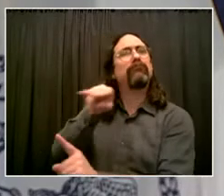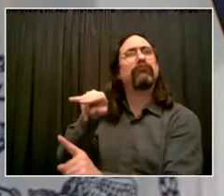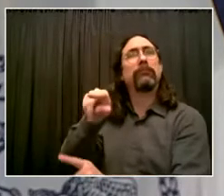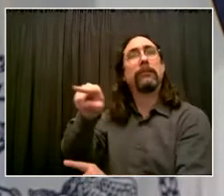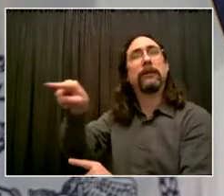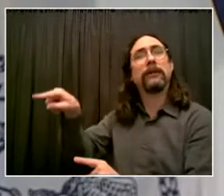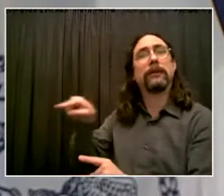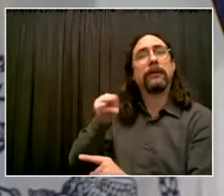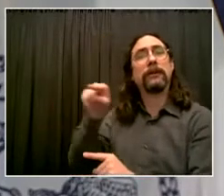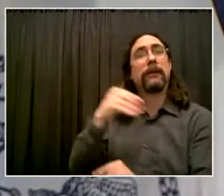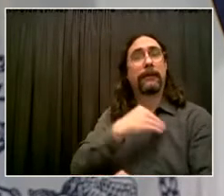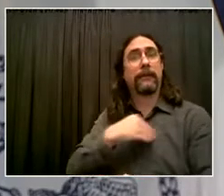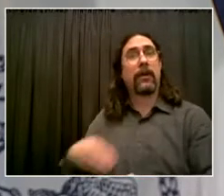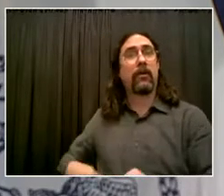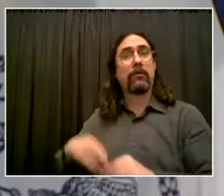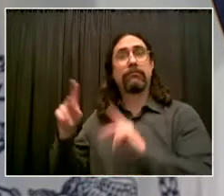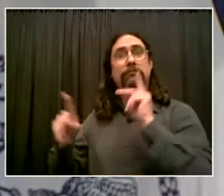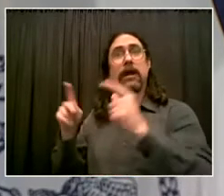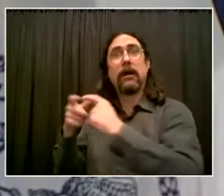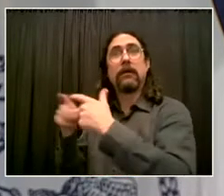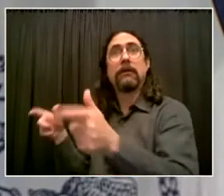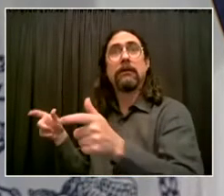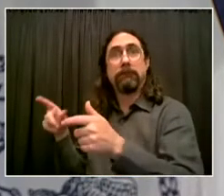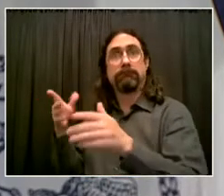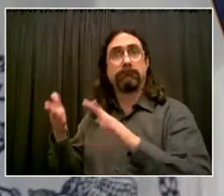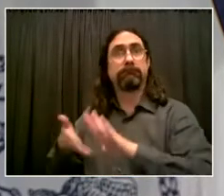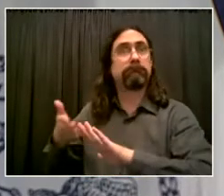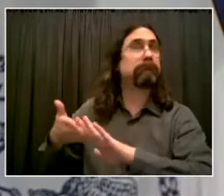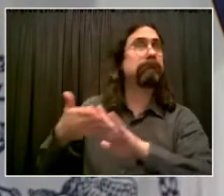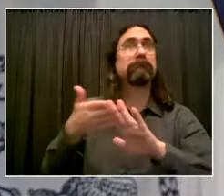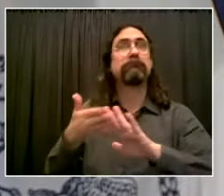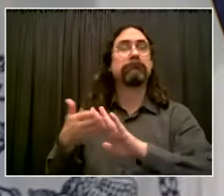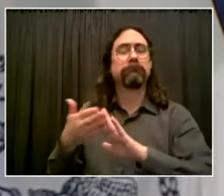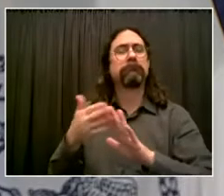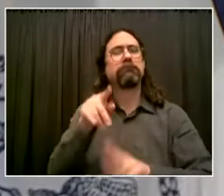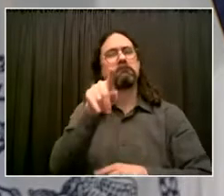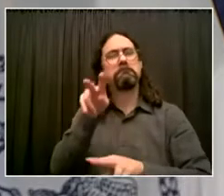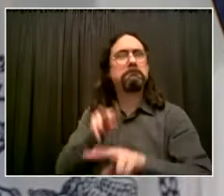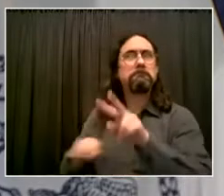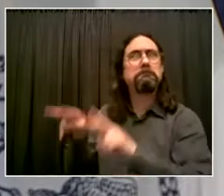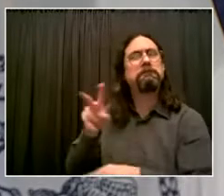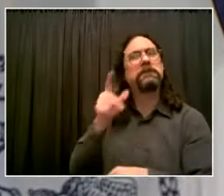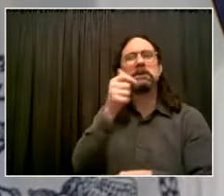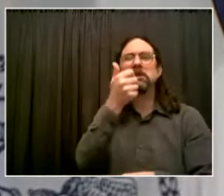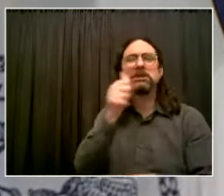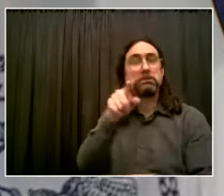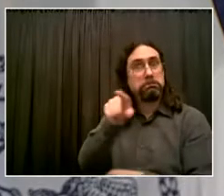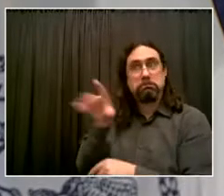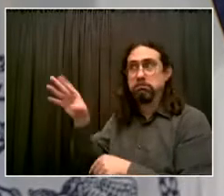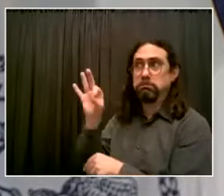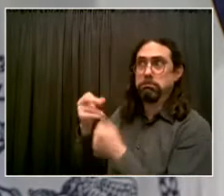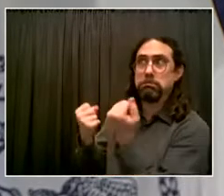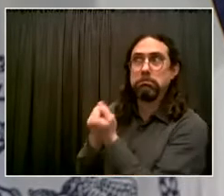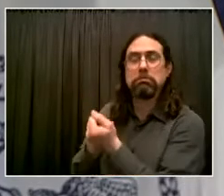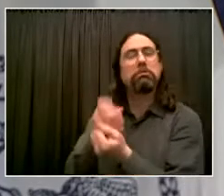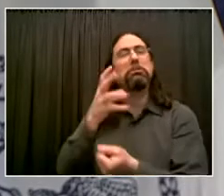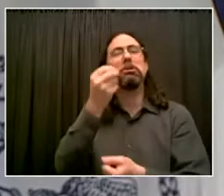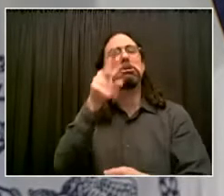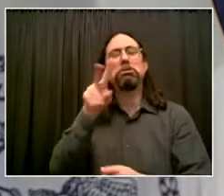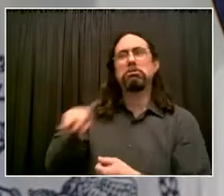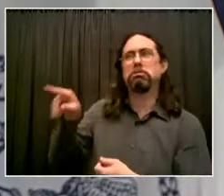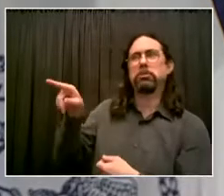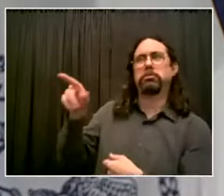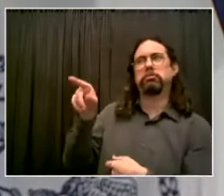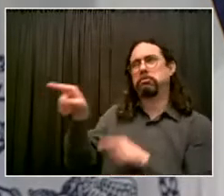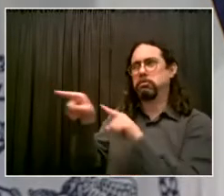right notes and the right themes this year. Oh, there's still a long time to go. I mean, it's basically 3 months away,